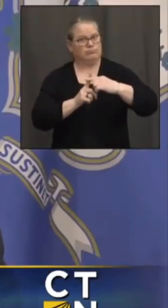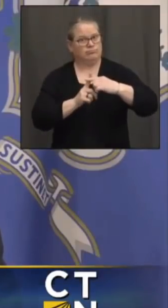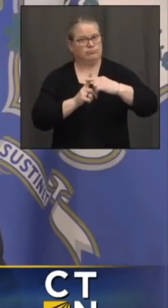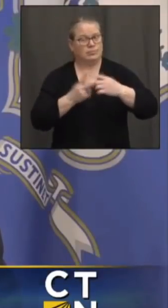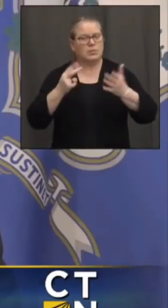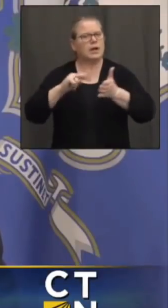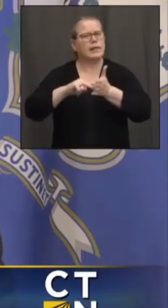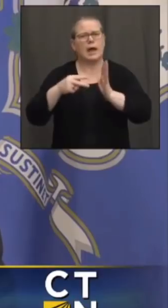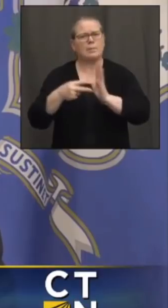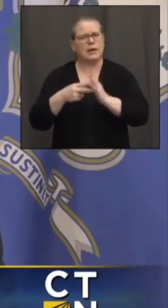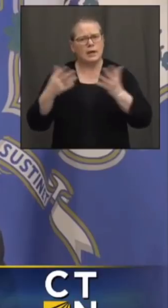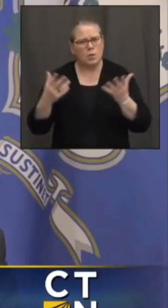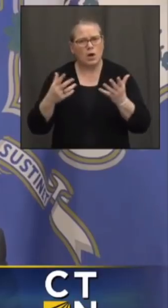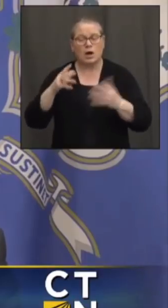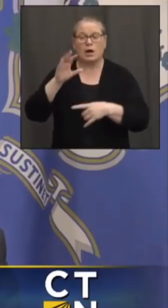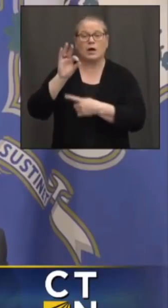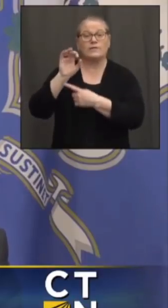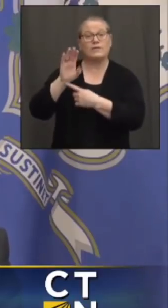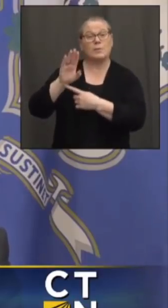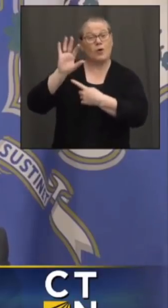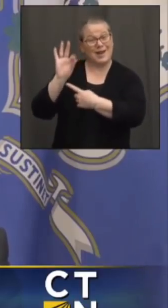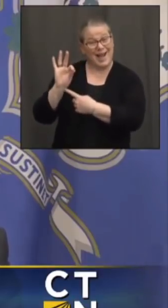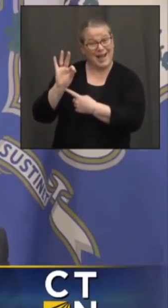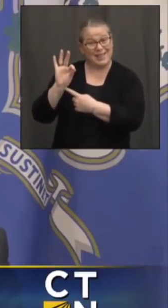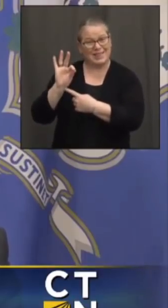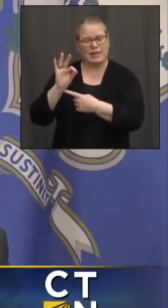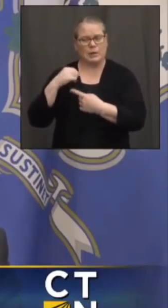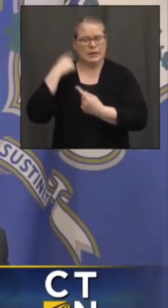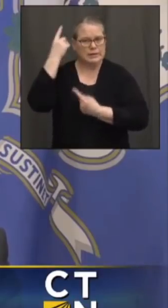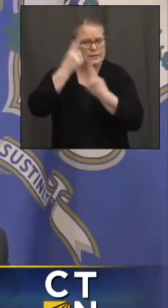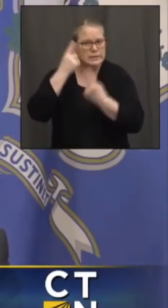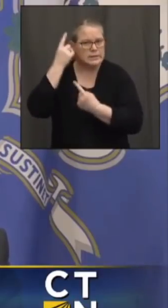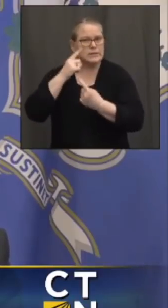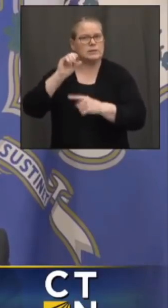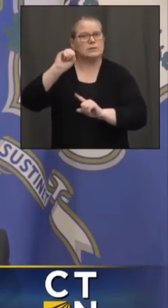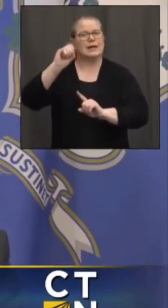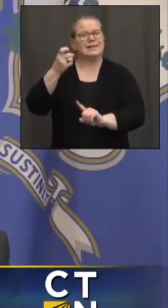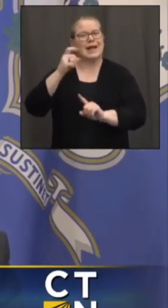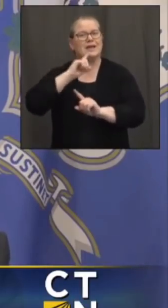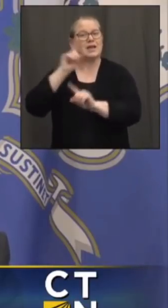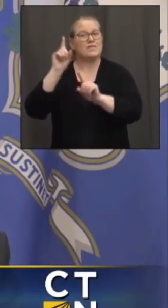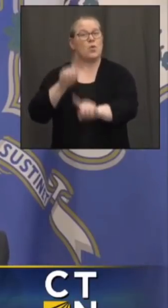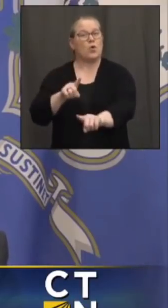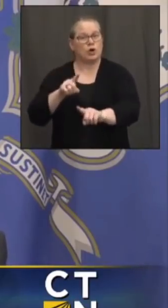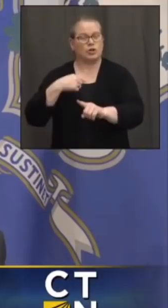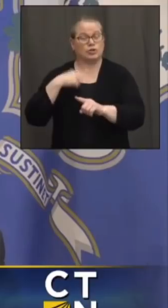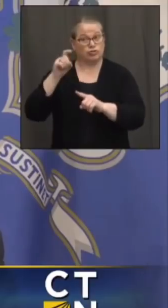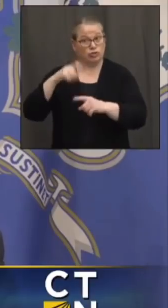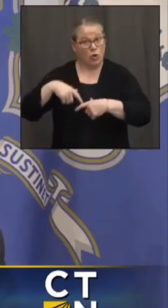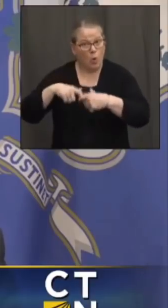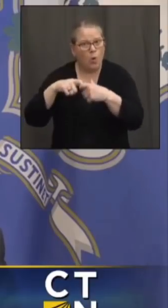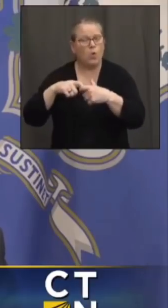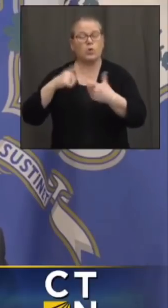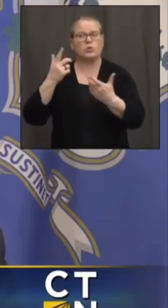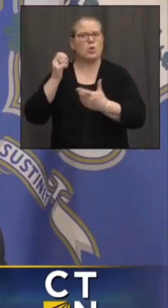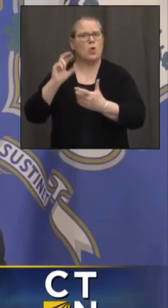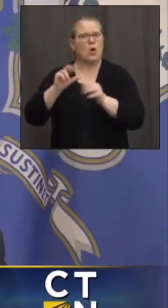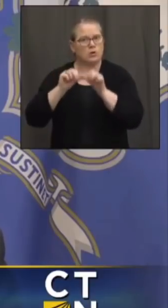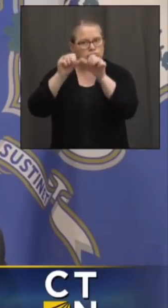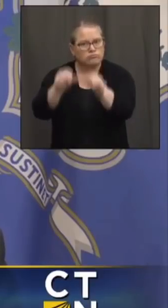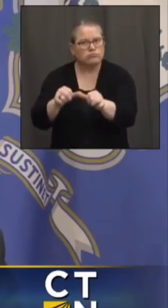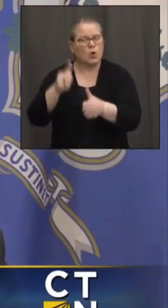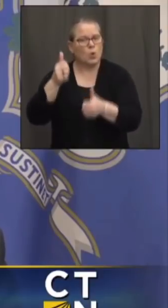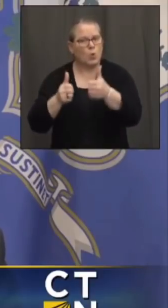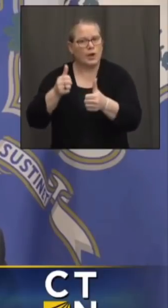as a date, what to do with the executive orders. We're going to roll over those executive orders till April 20th per agreement with